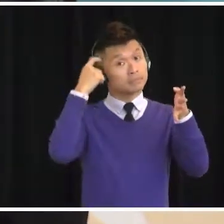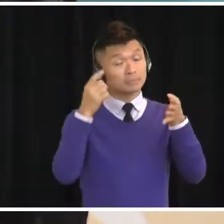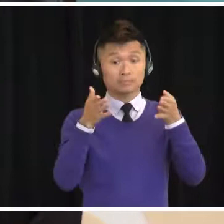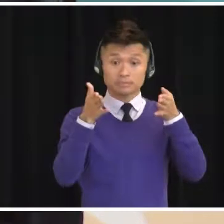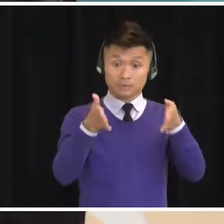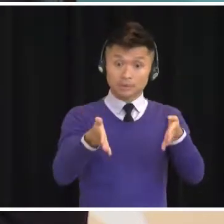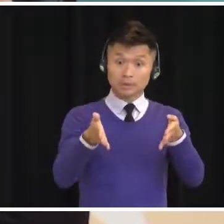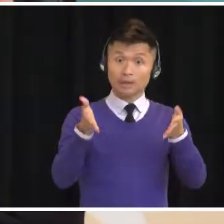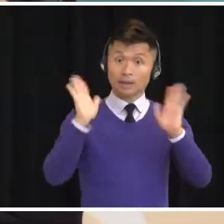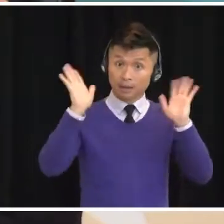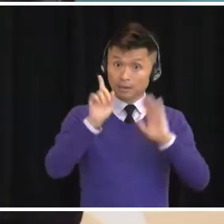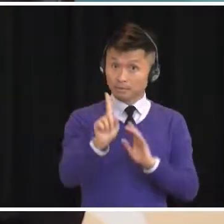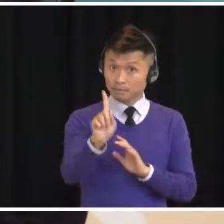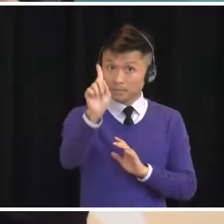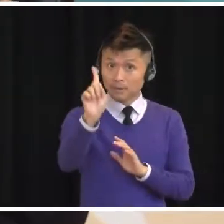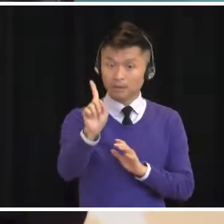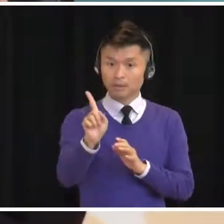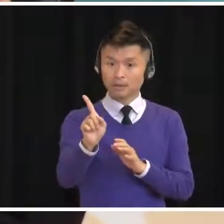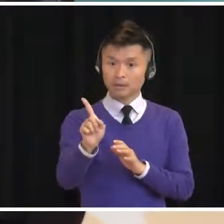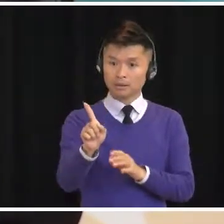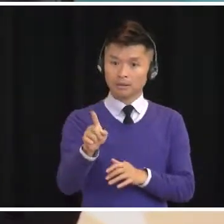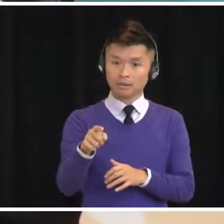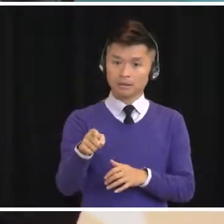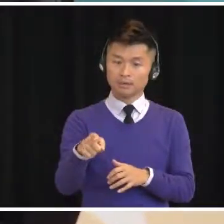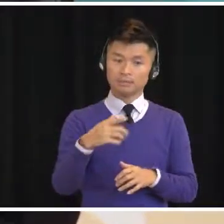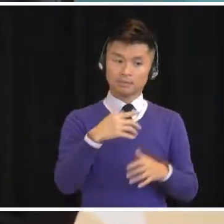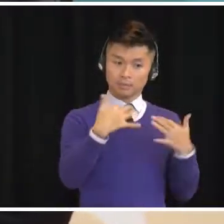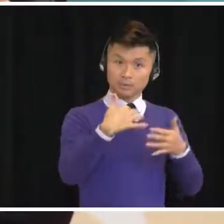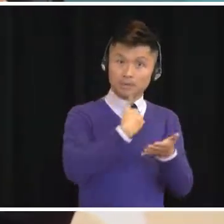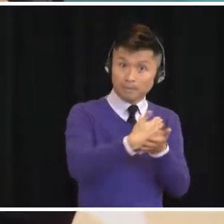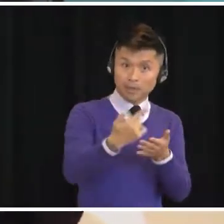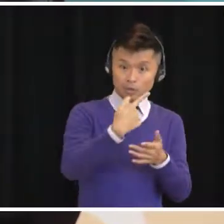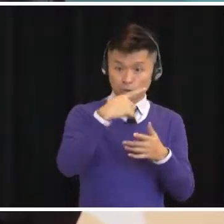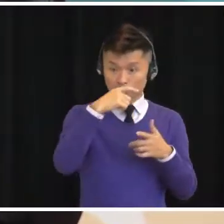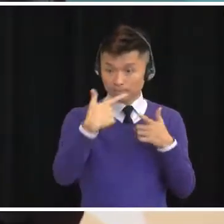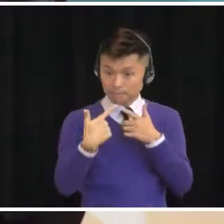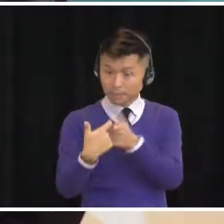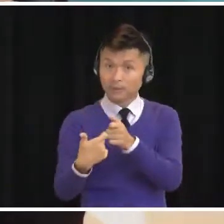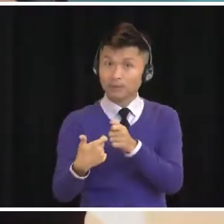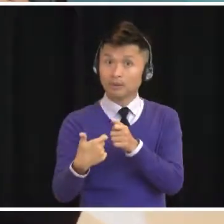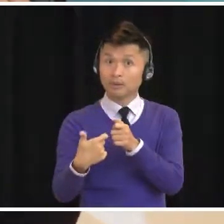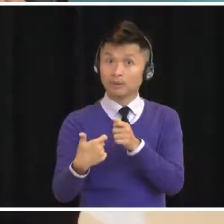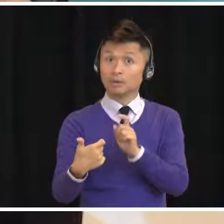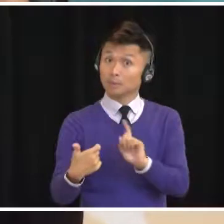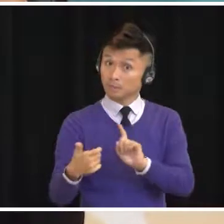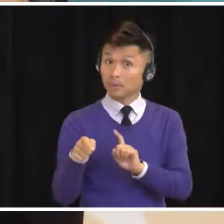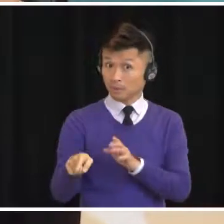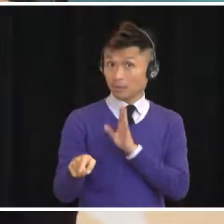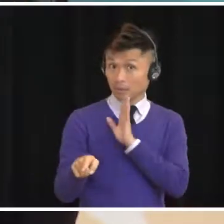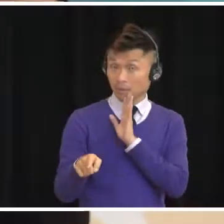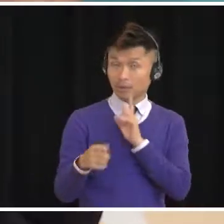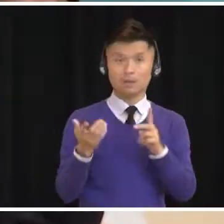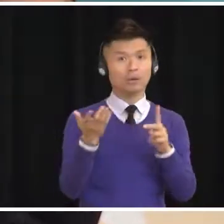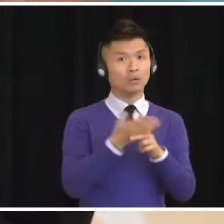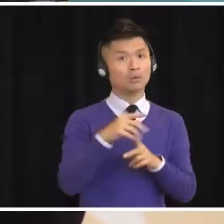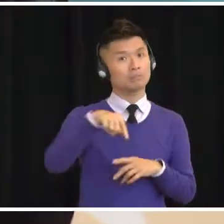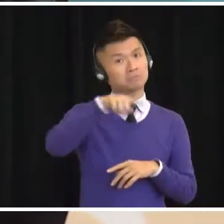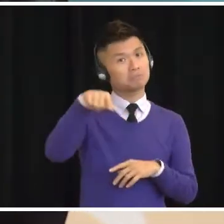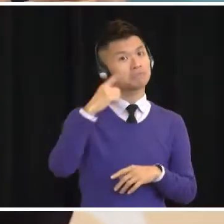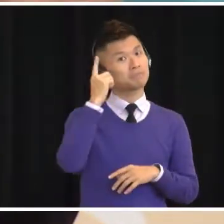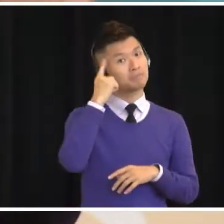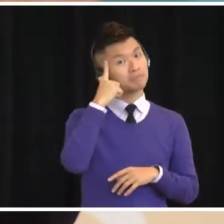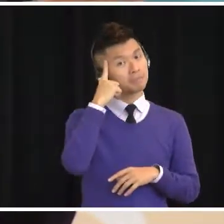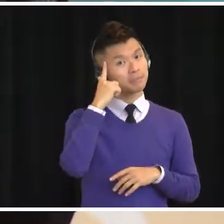Is it one that attempts to determine the best